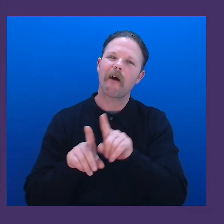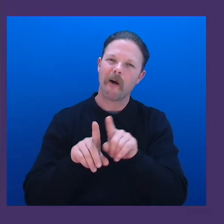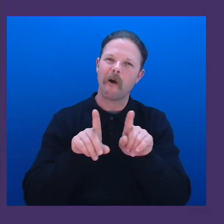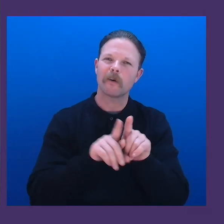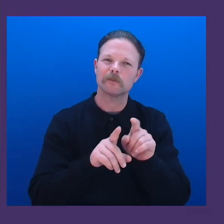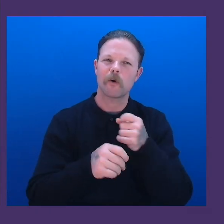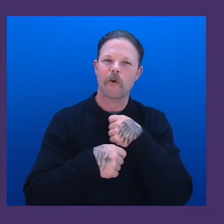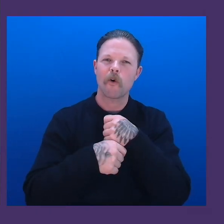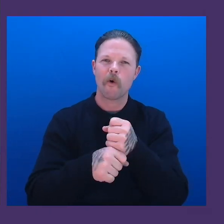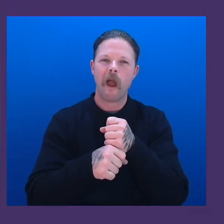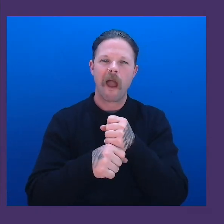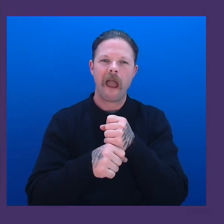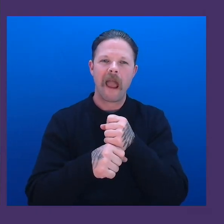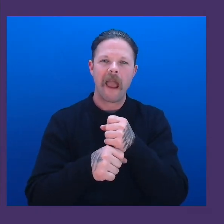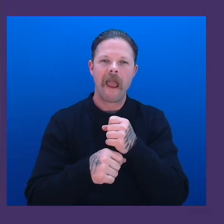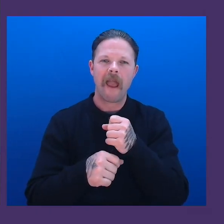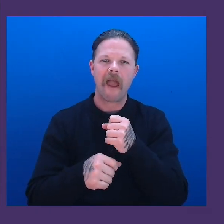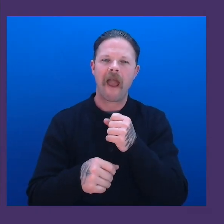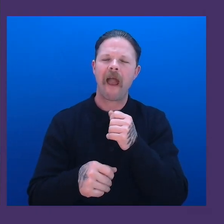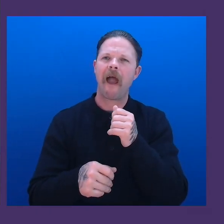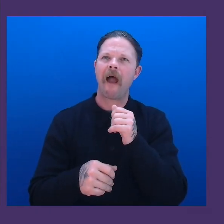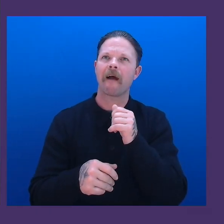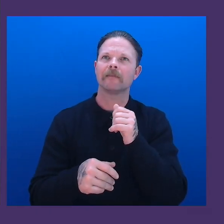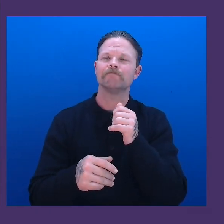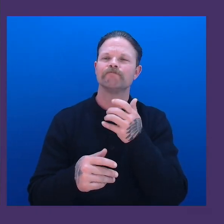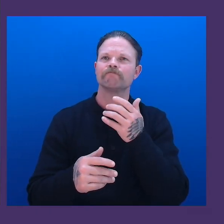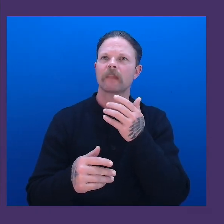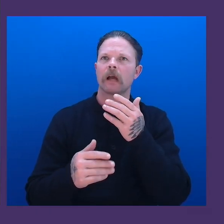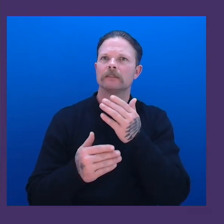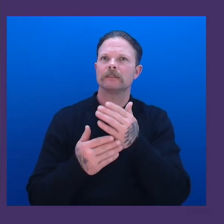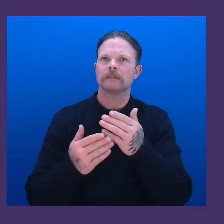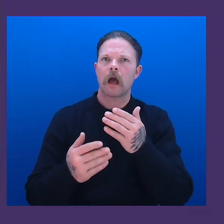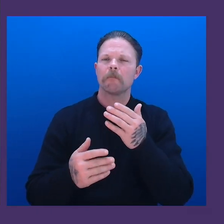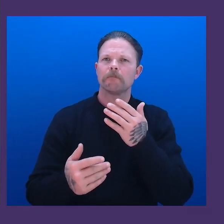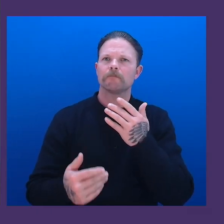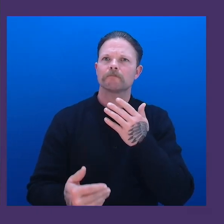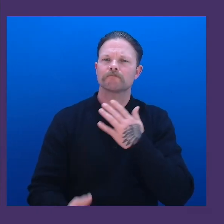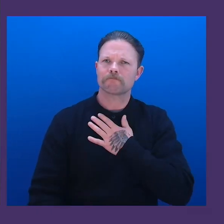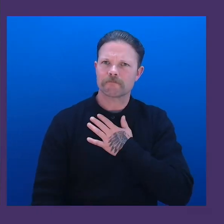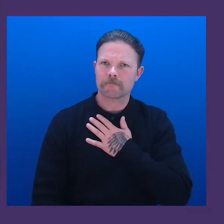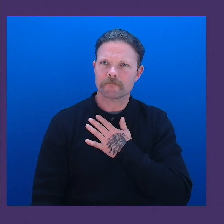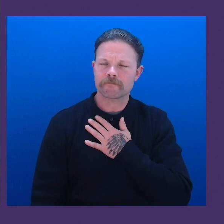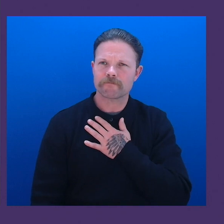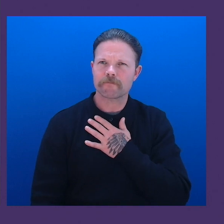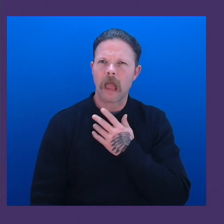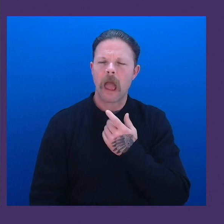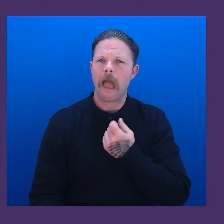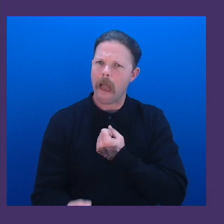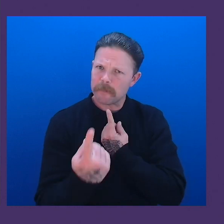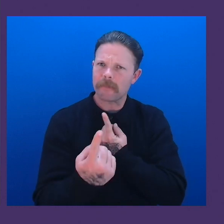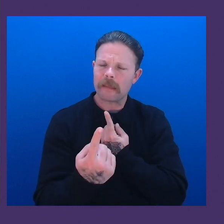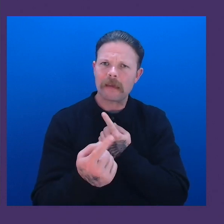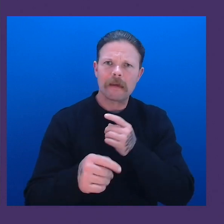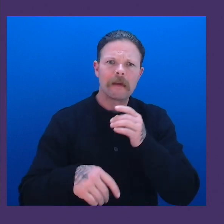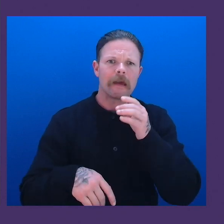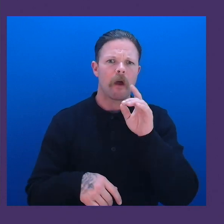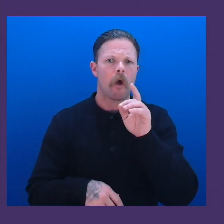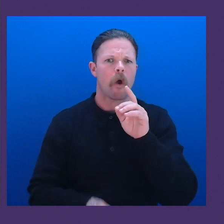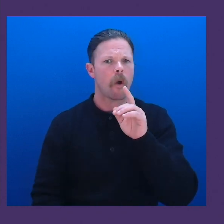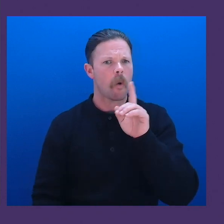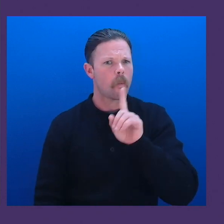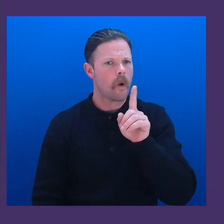of empathy when none of this is possible without persons with disability work